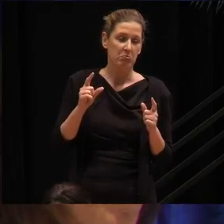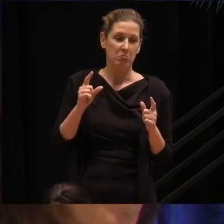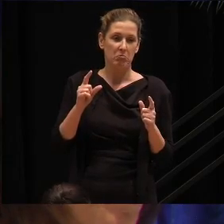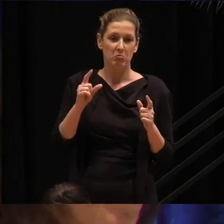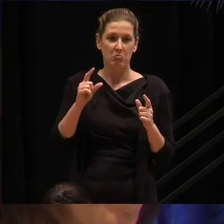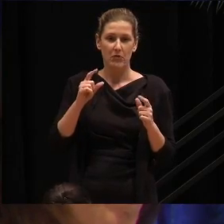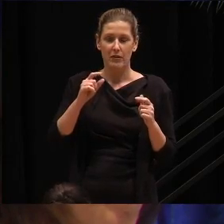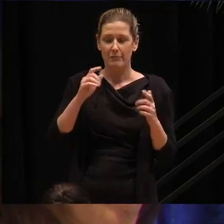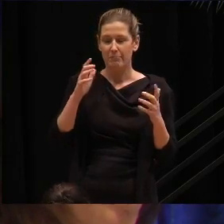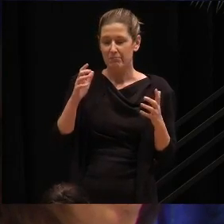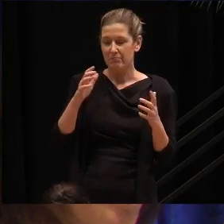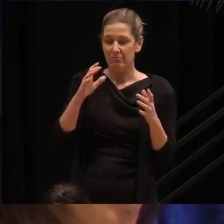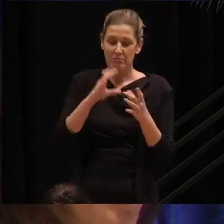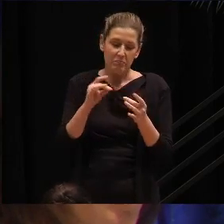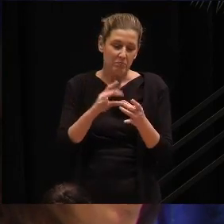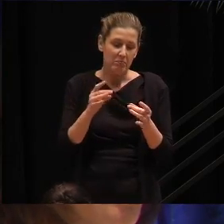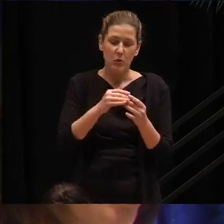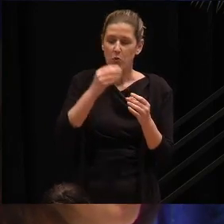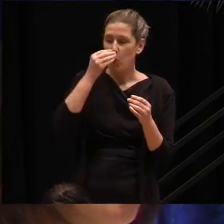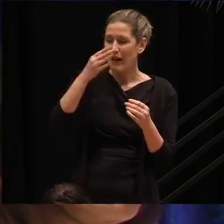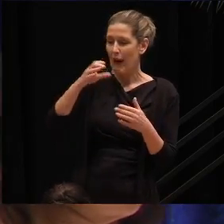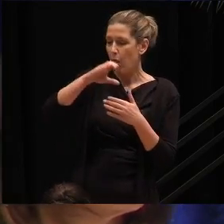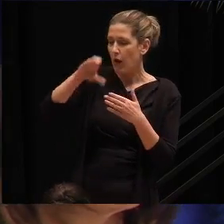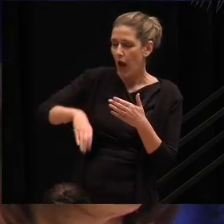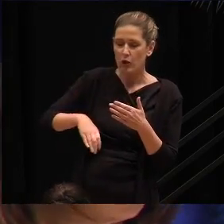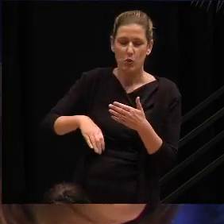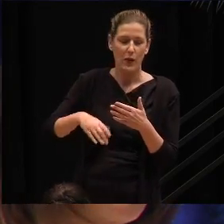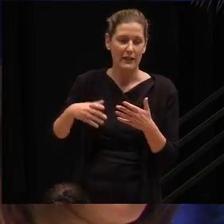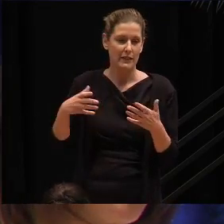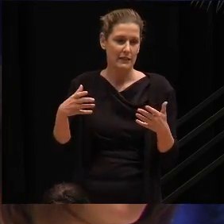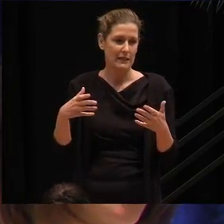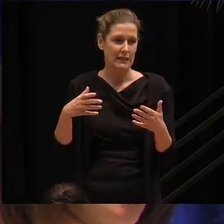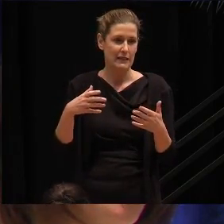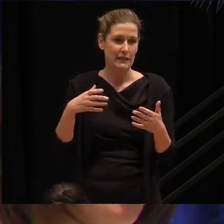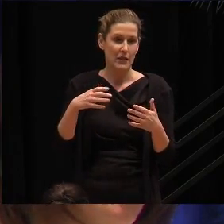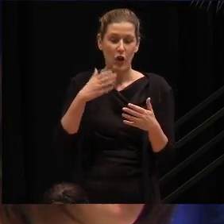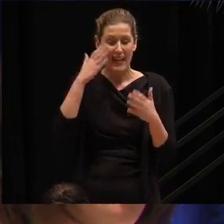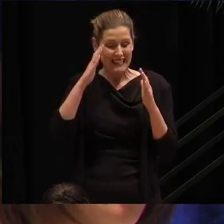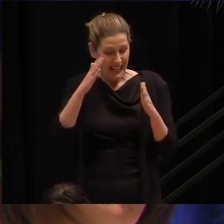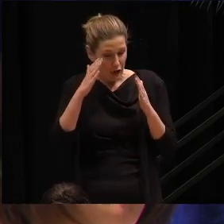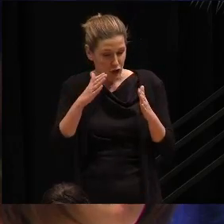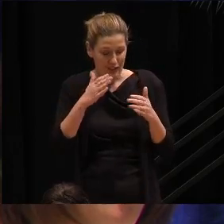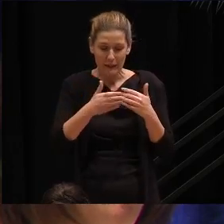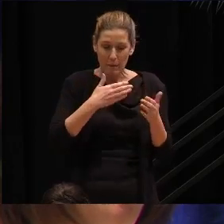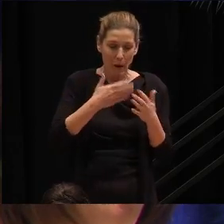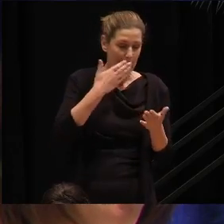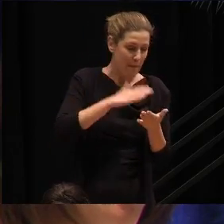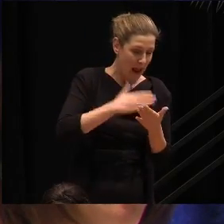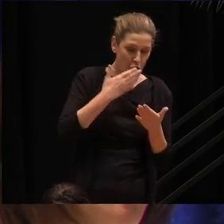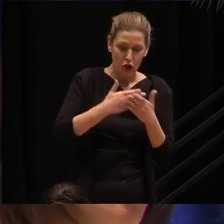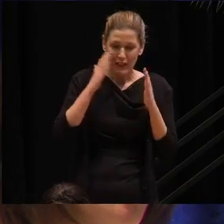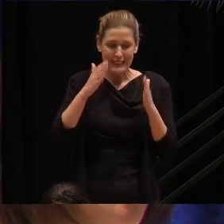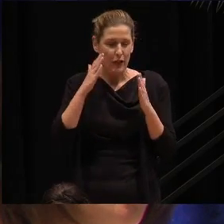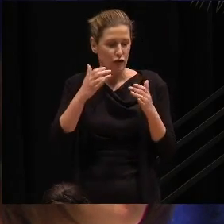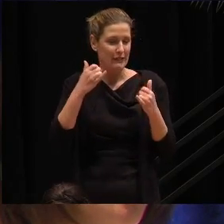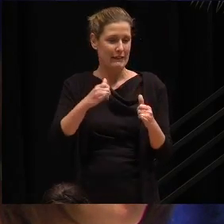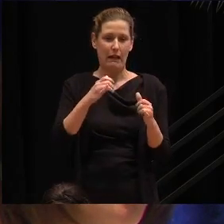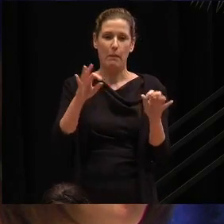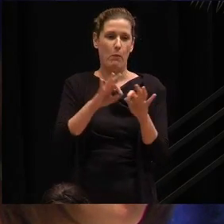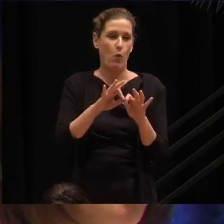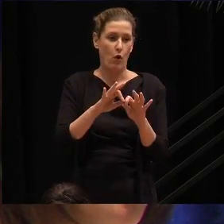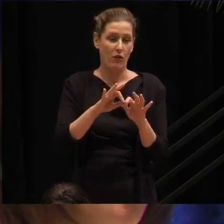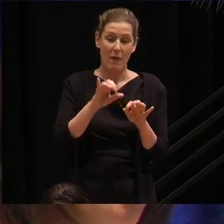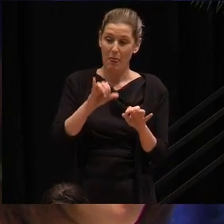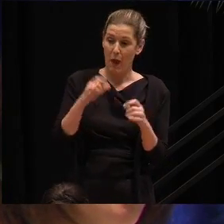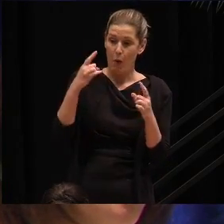make a big splash, don't worry about the consequences. There's no such thing as bad attention. And I think that worked,